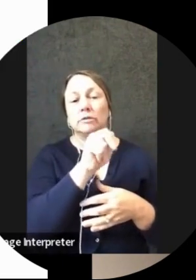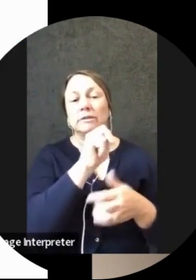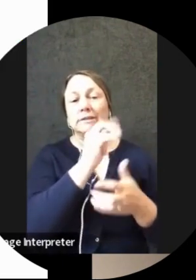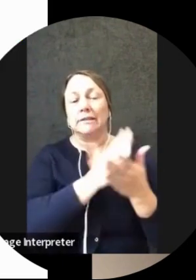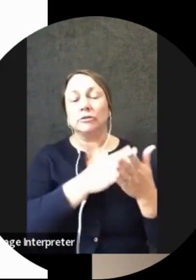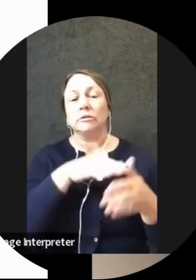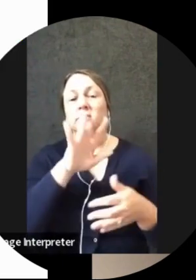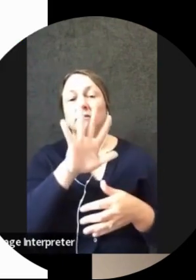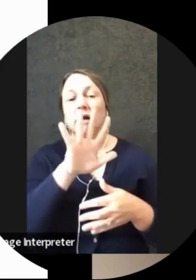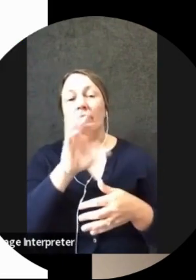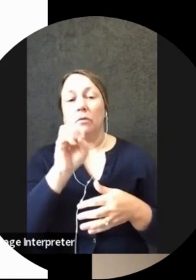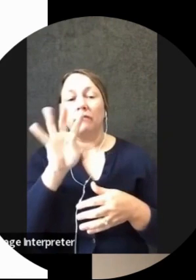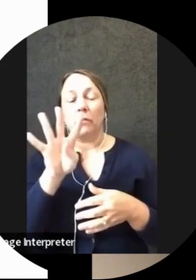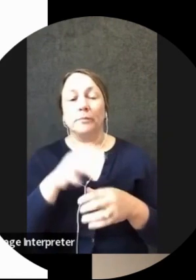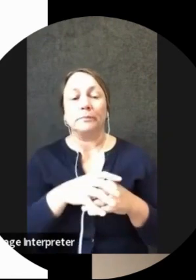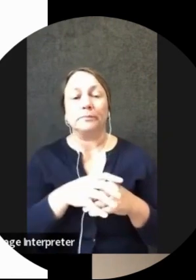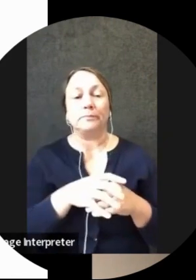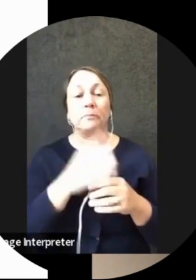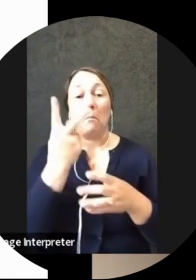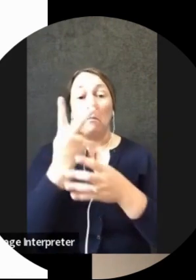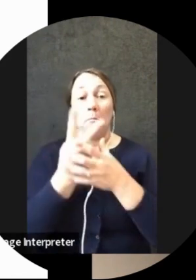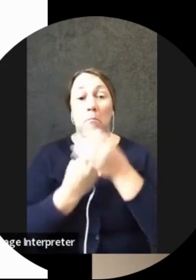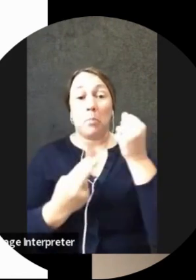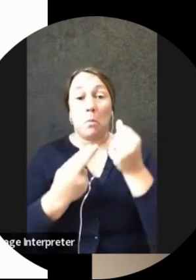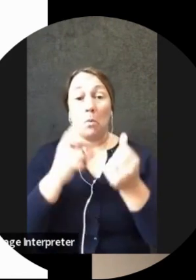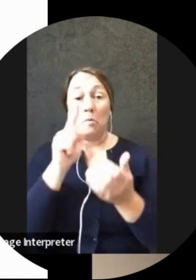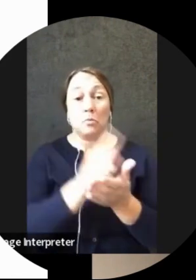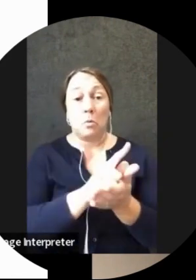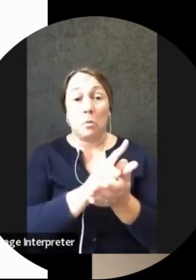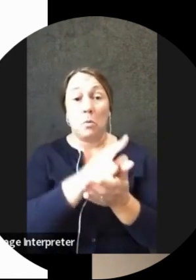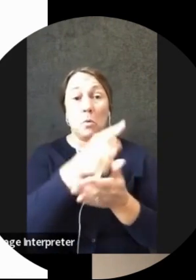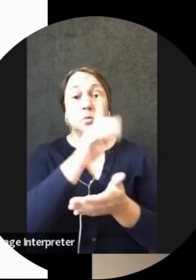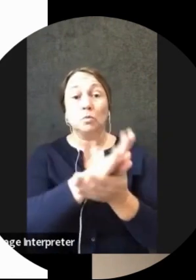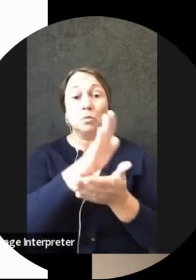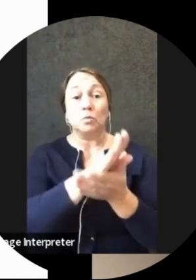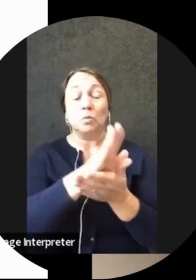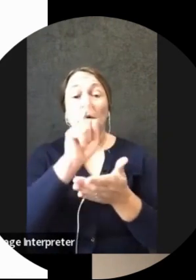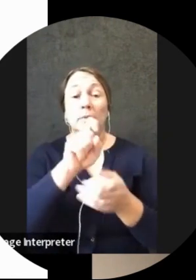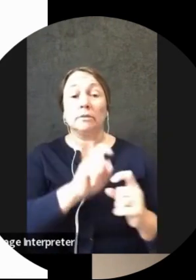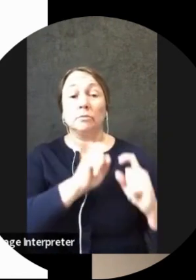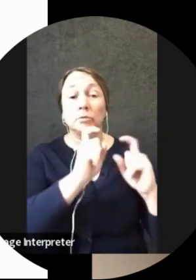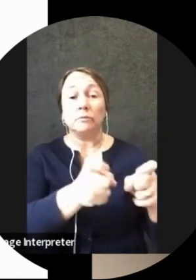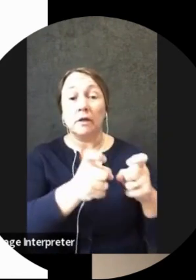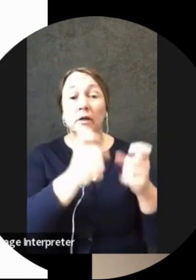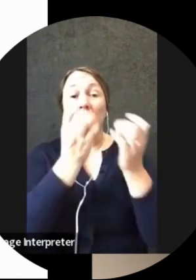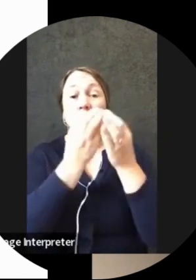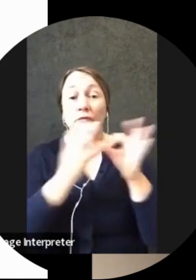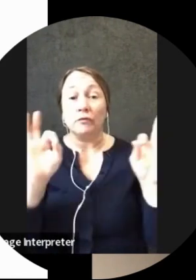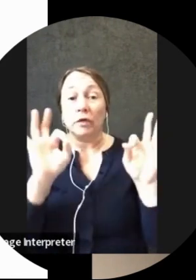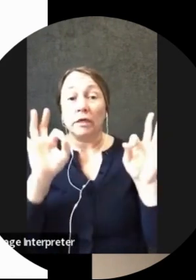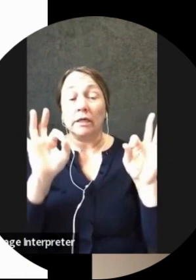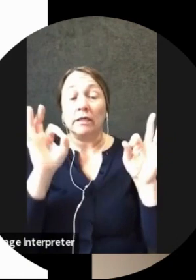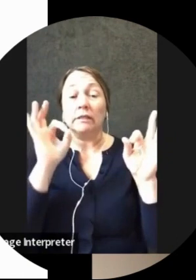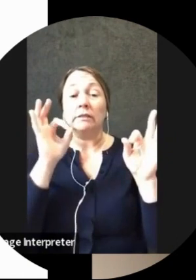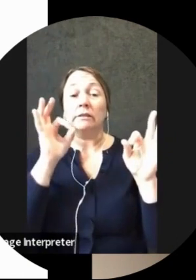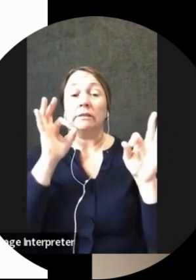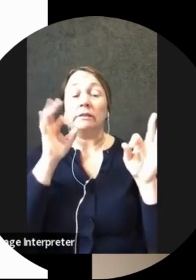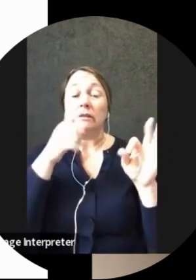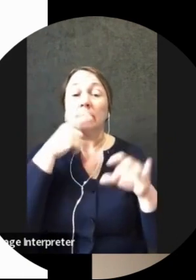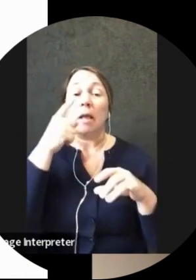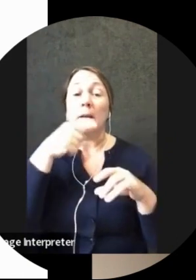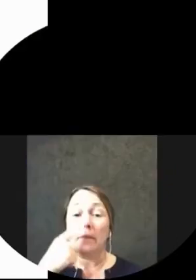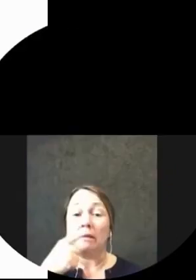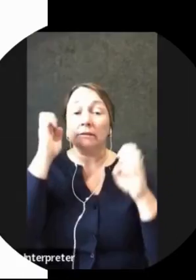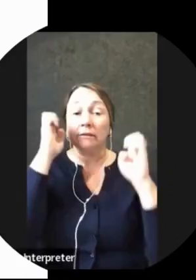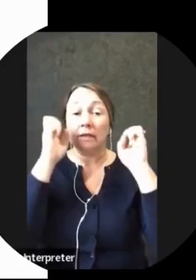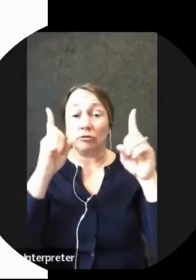So under both bodies of law, school districts must provide a free, appropriate public education, or FAPE, to